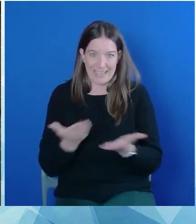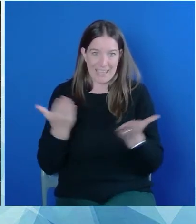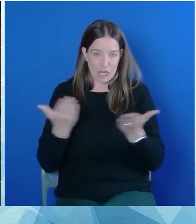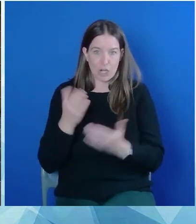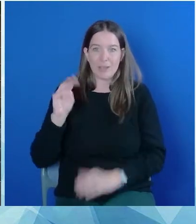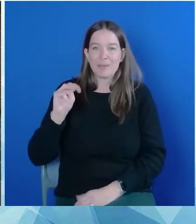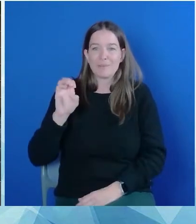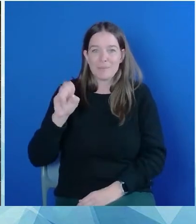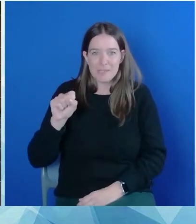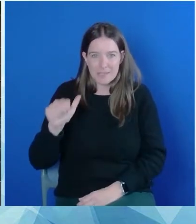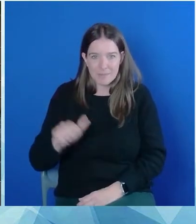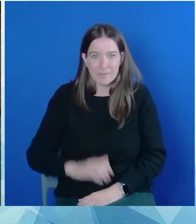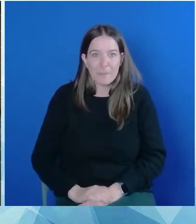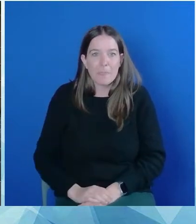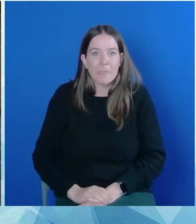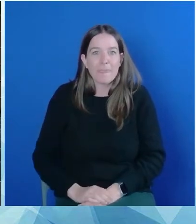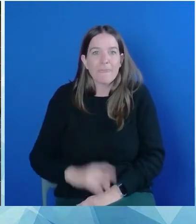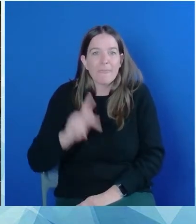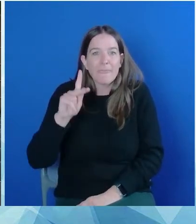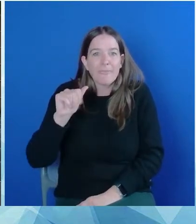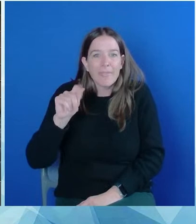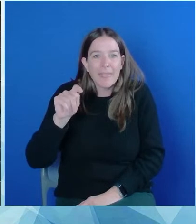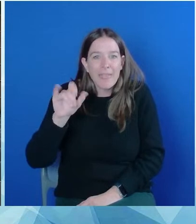here in Mesa.